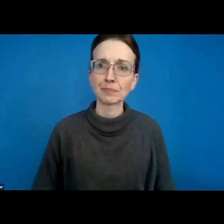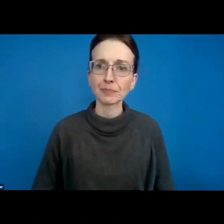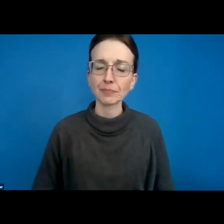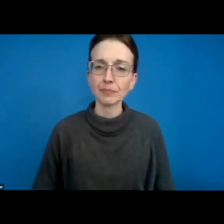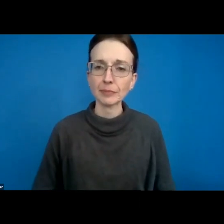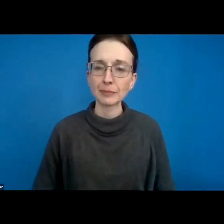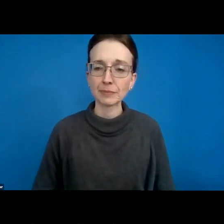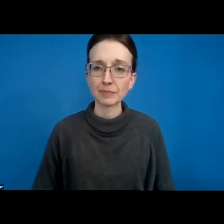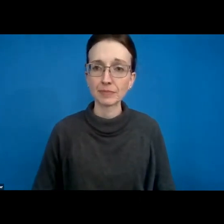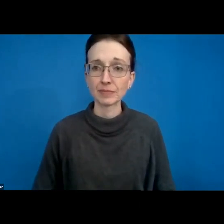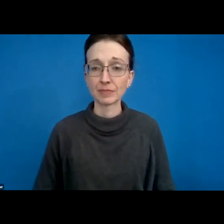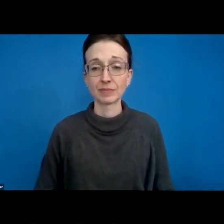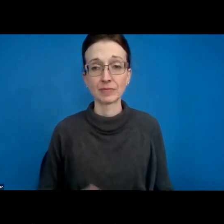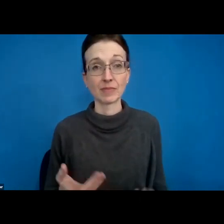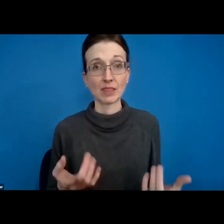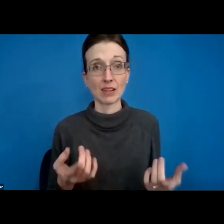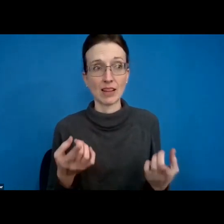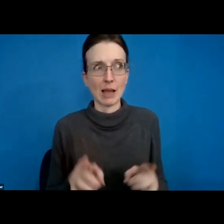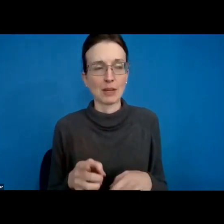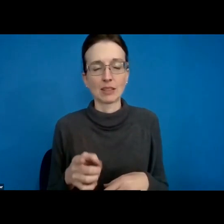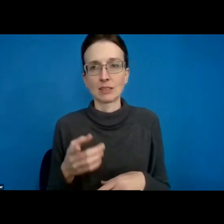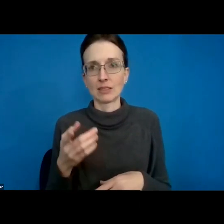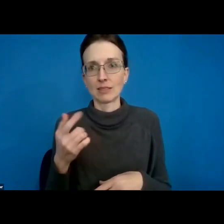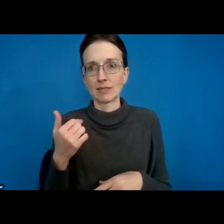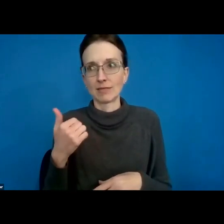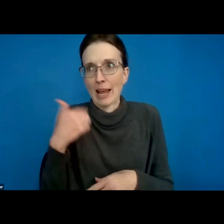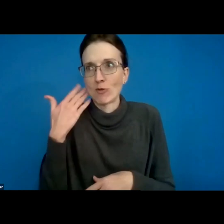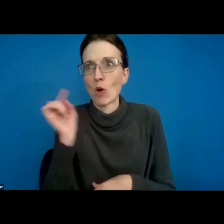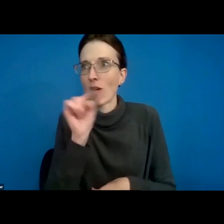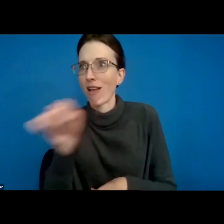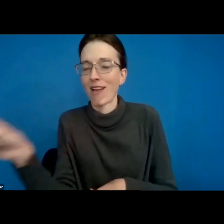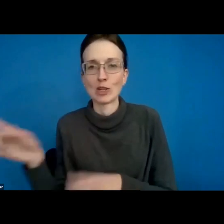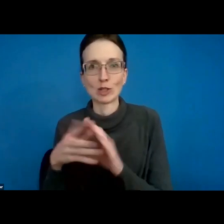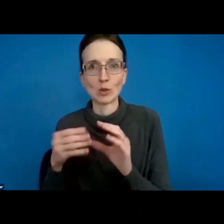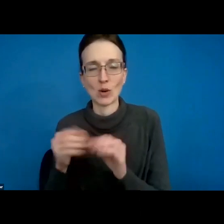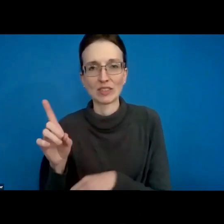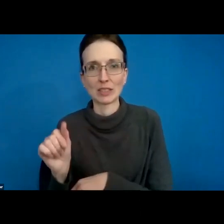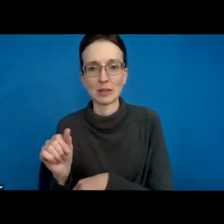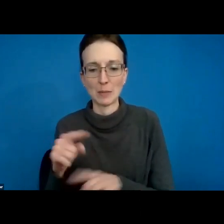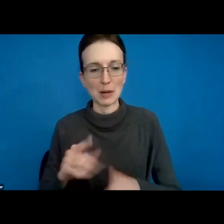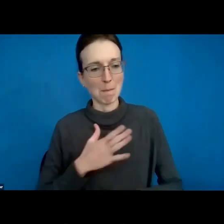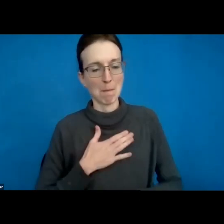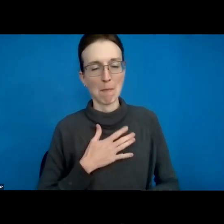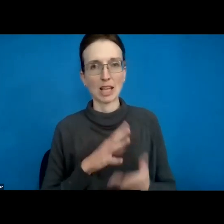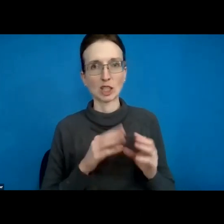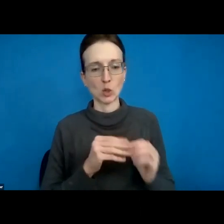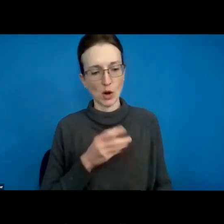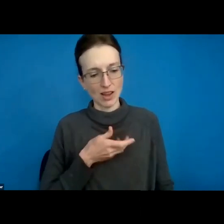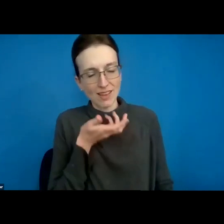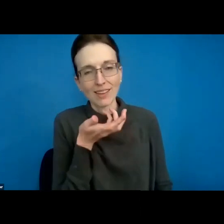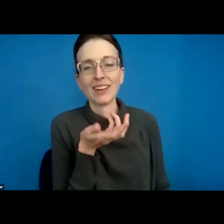knowing everyone's story with disability, this is mine, and this is mine to reach out to anyone who can